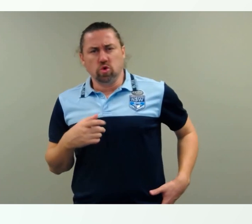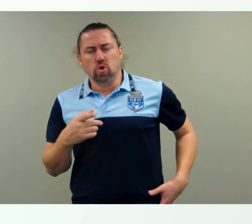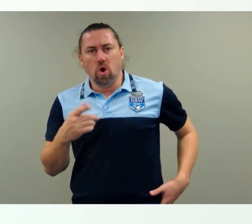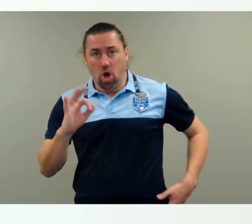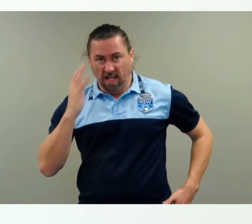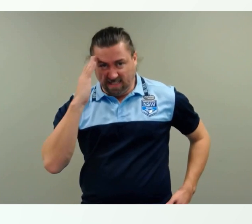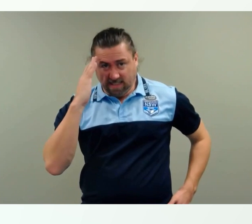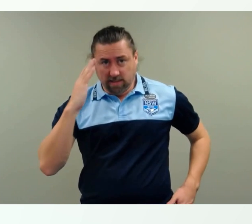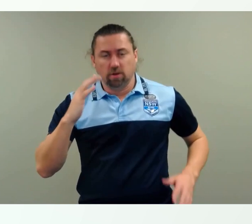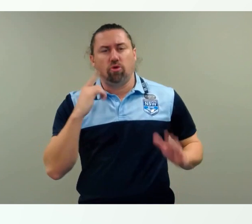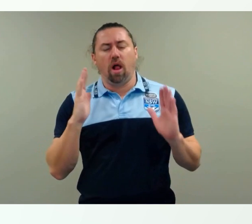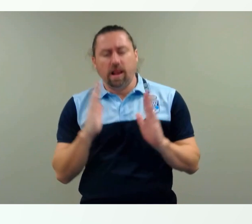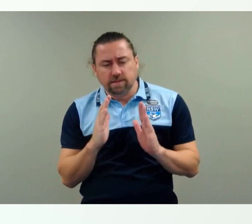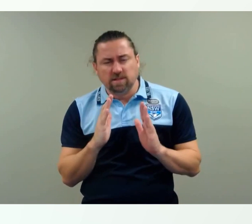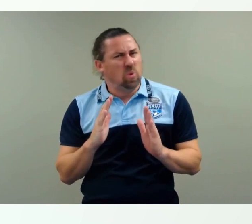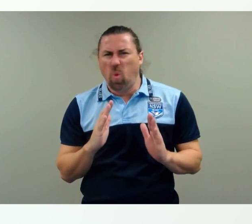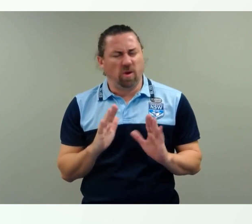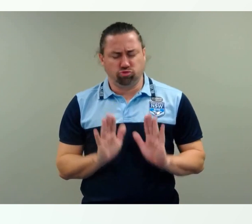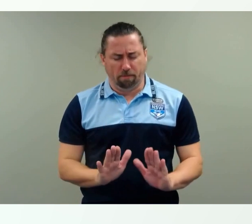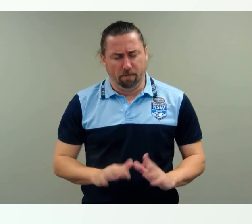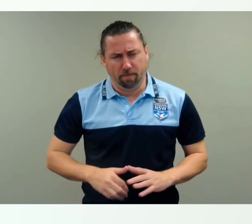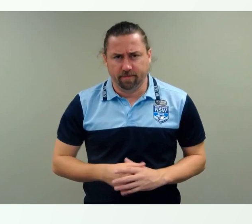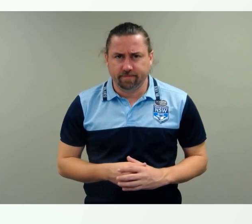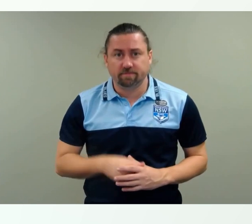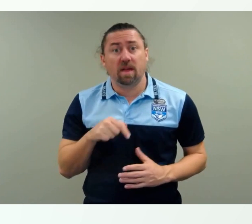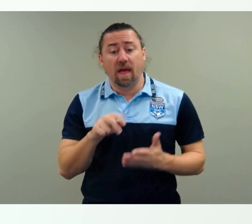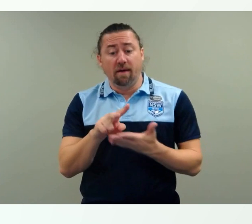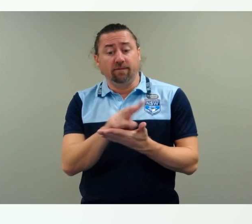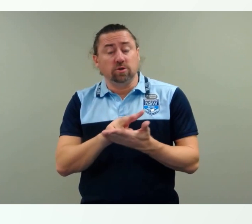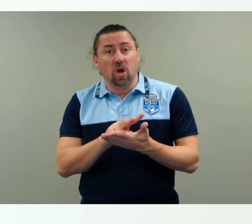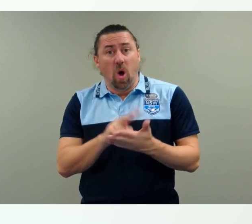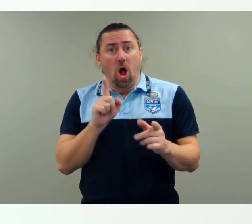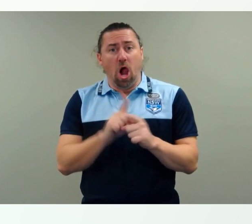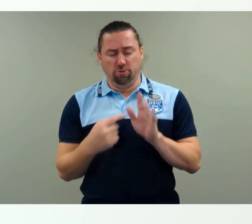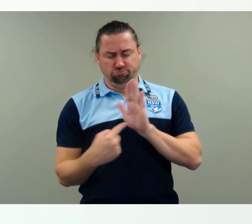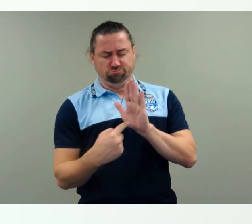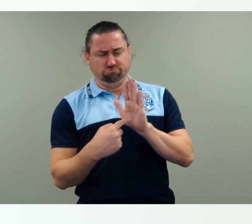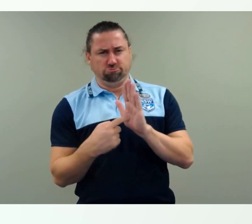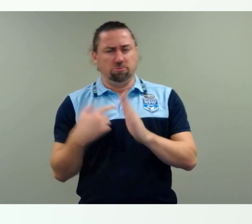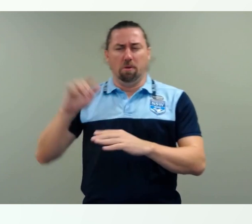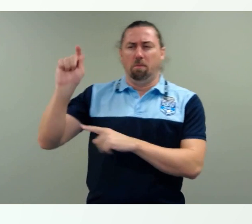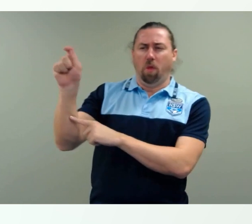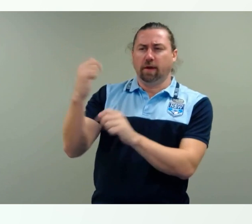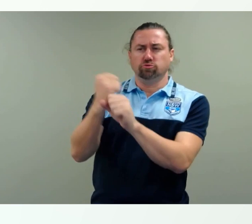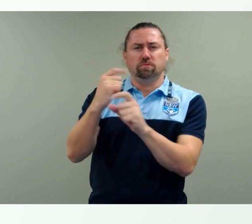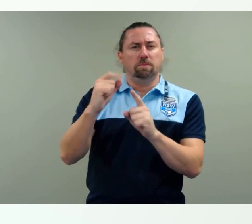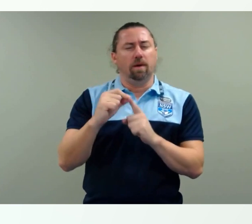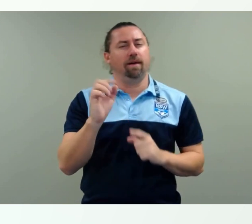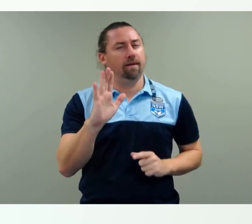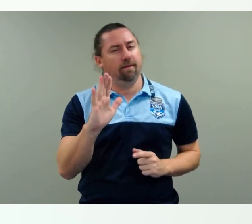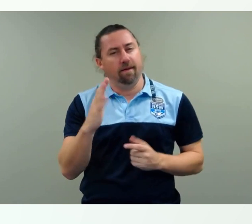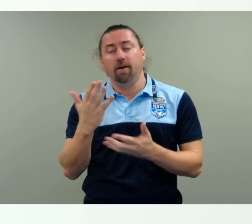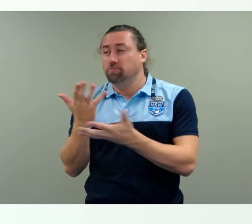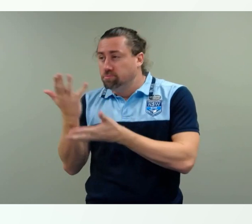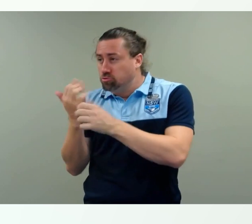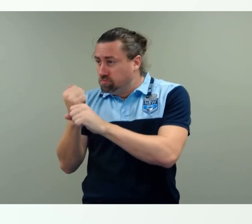try to reduce the intensity or cease the exercise. These videos do not aim to replace any advice you have